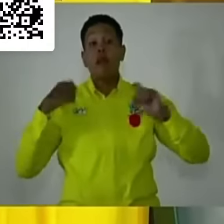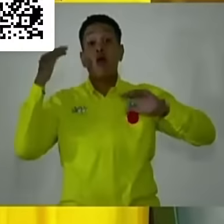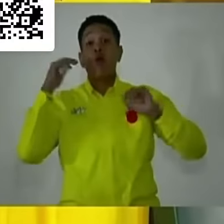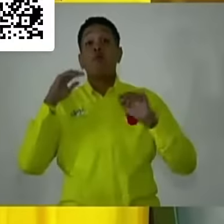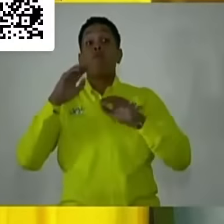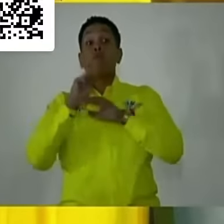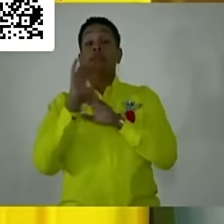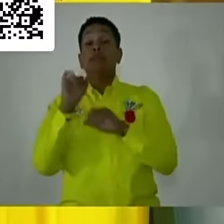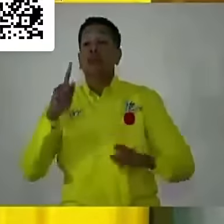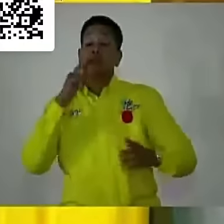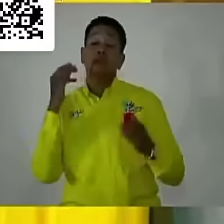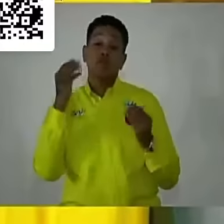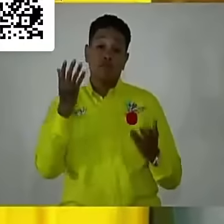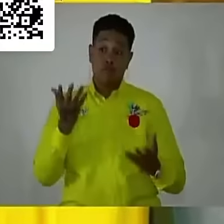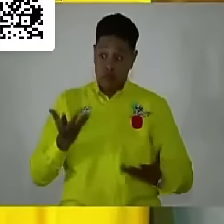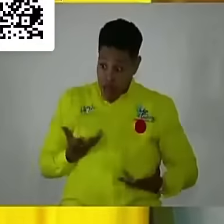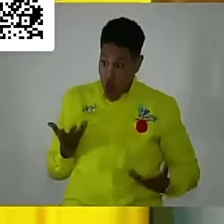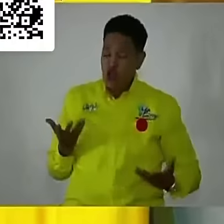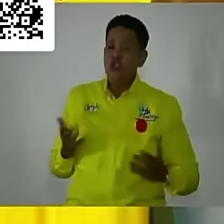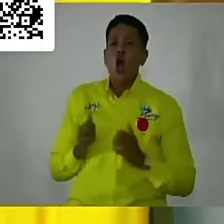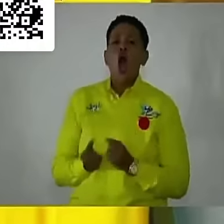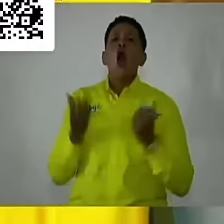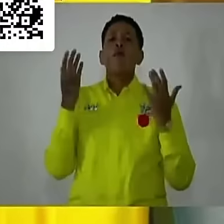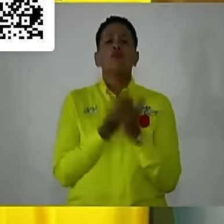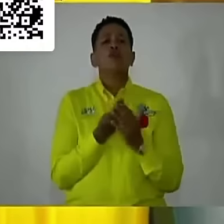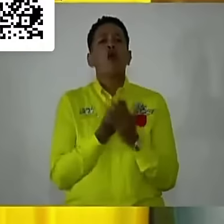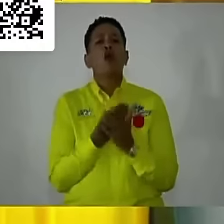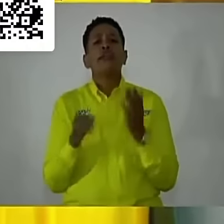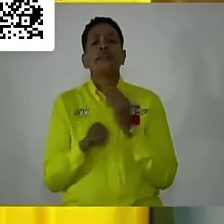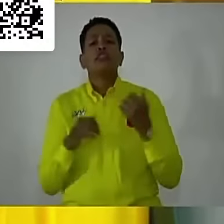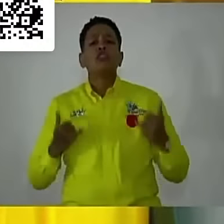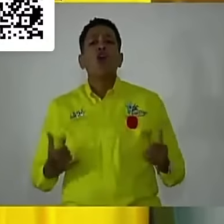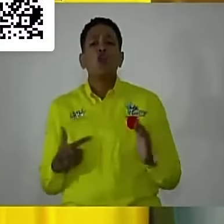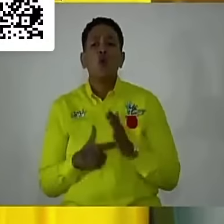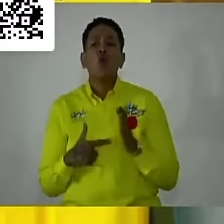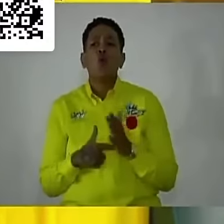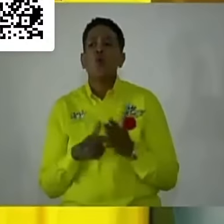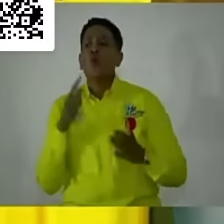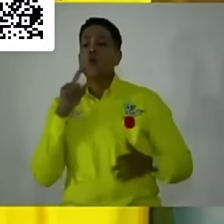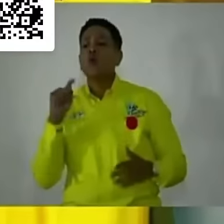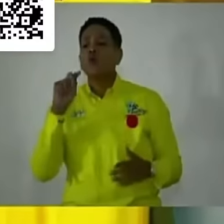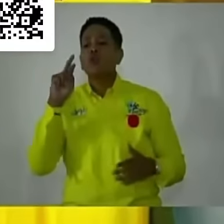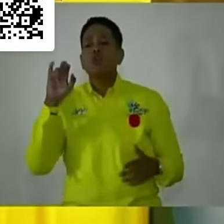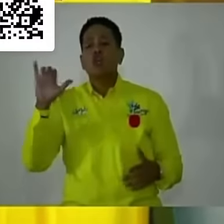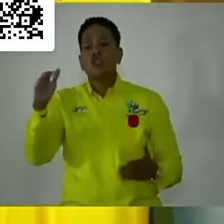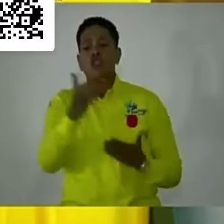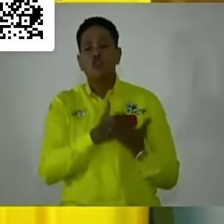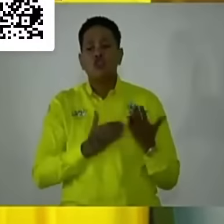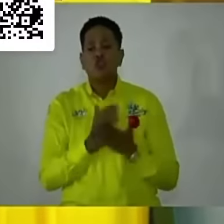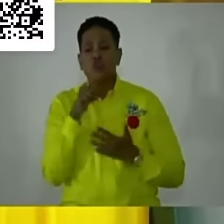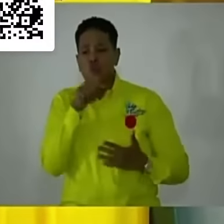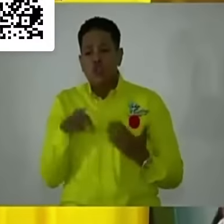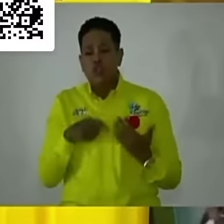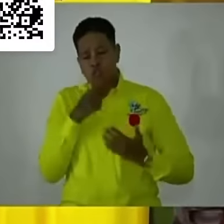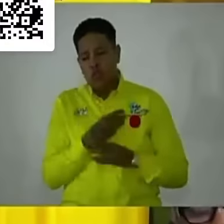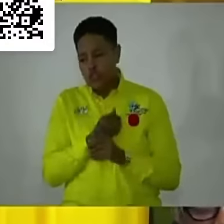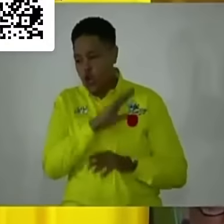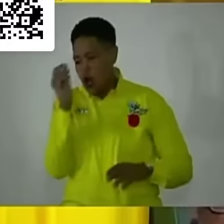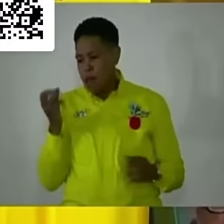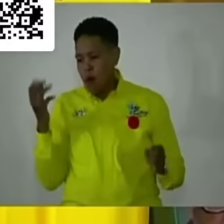and indicate to us how much money is currently owed to the treasury by these bauxite